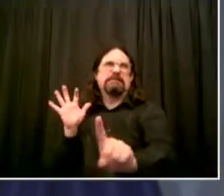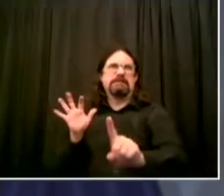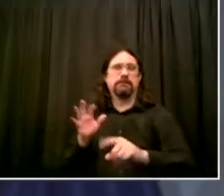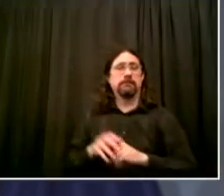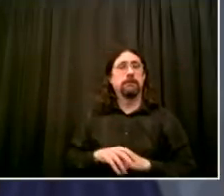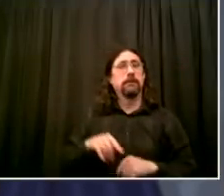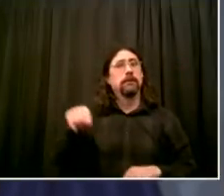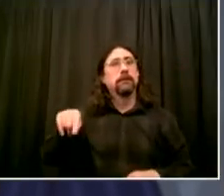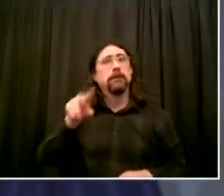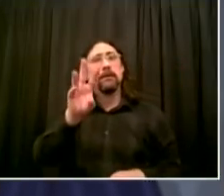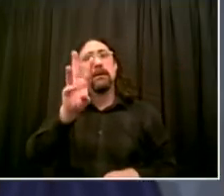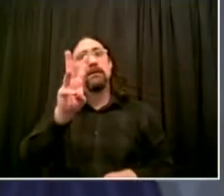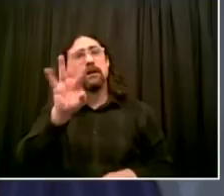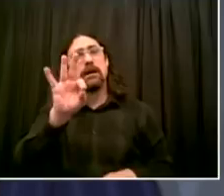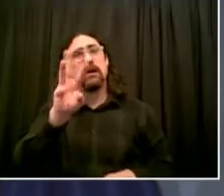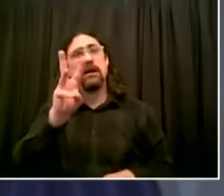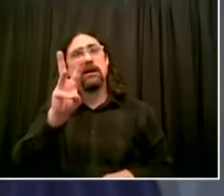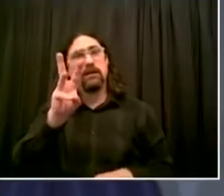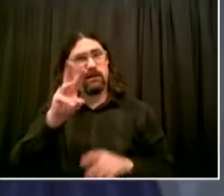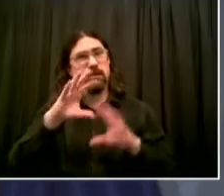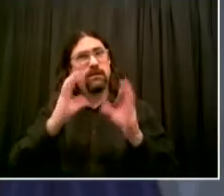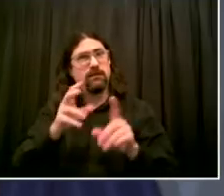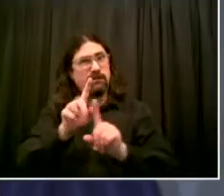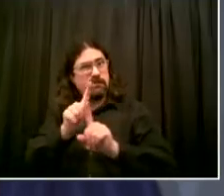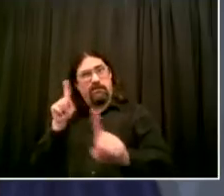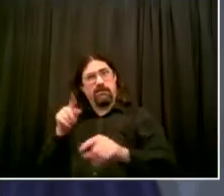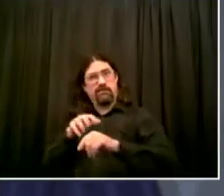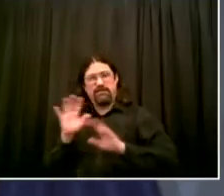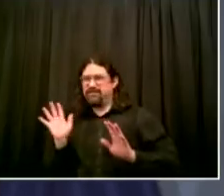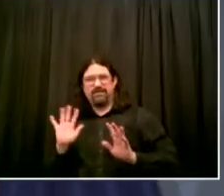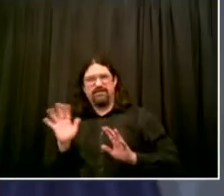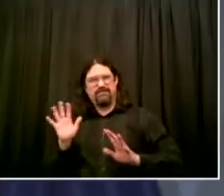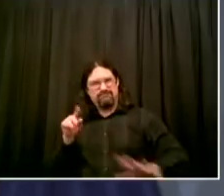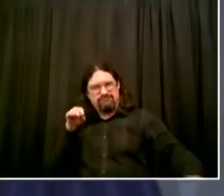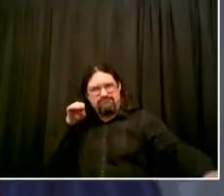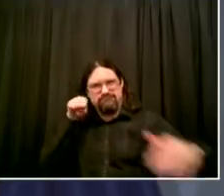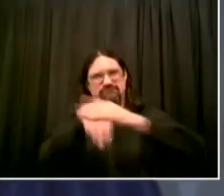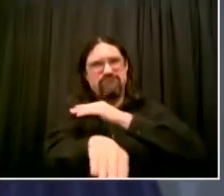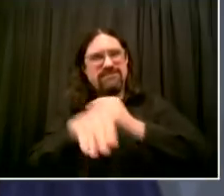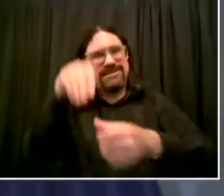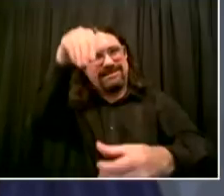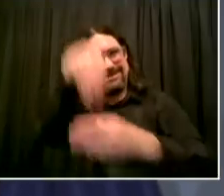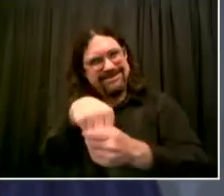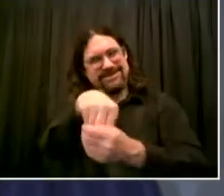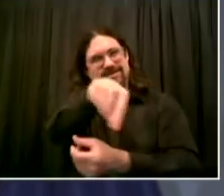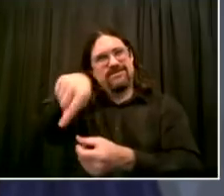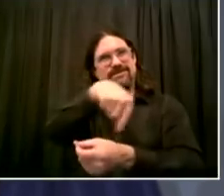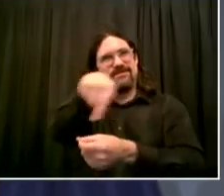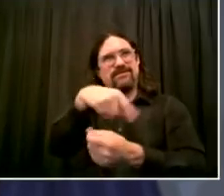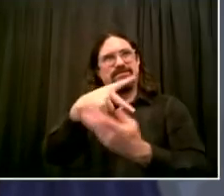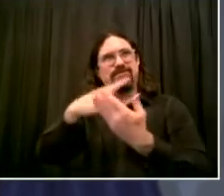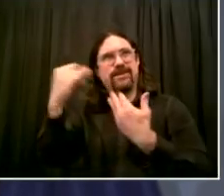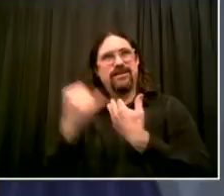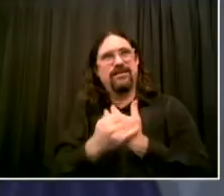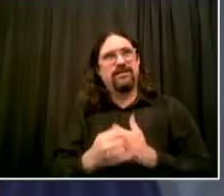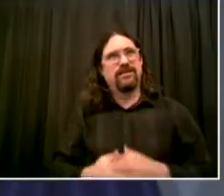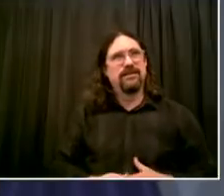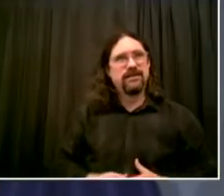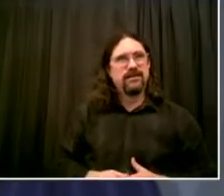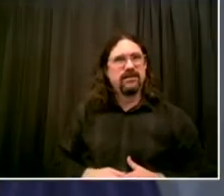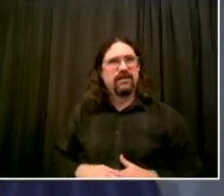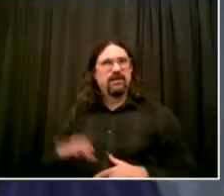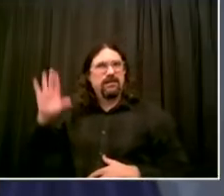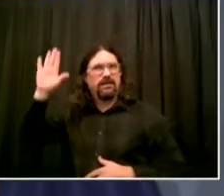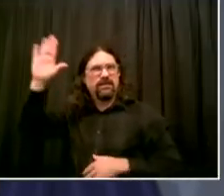heart. It was work of the mind. It was work connecting with young people in a whole different way, reaching people, no matter what had happened